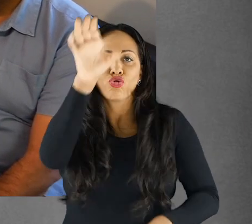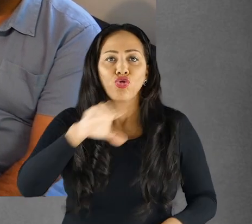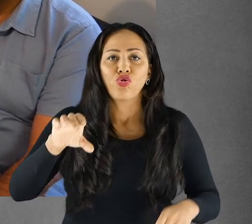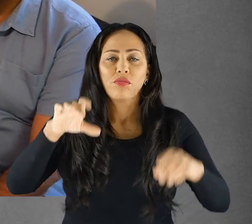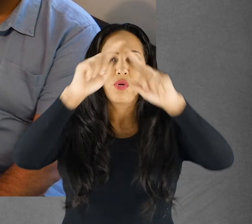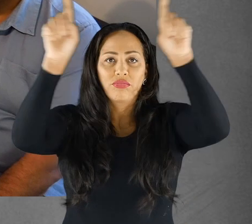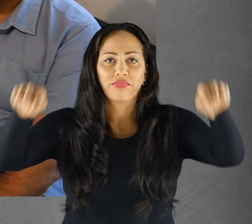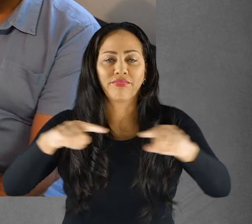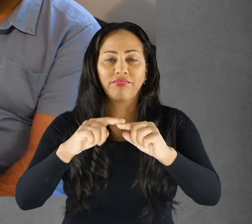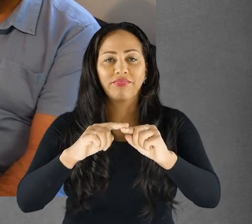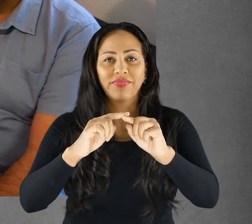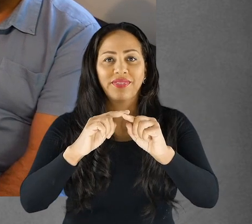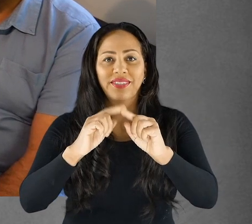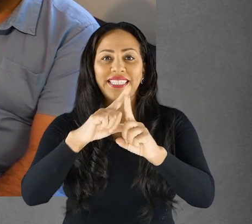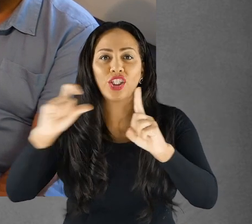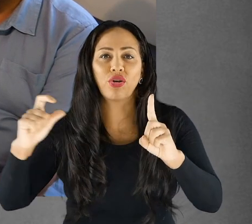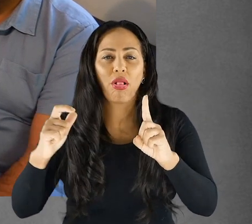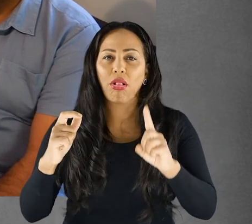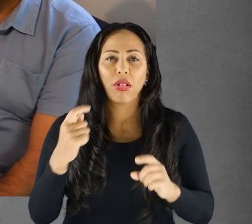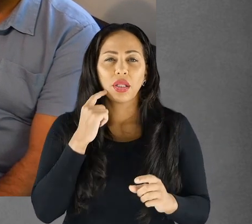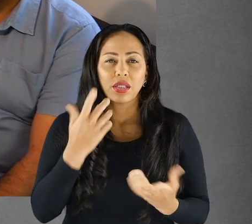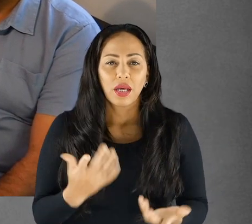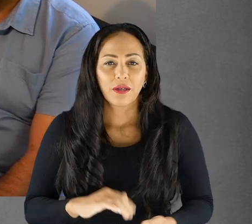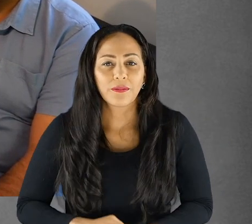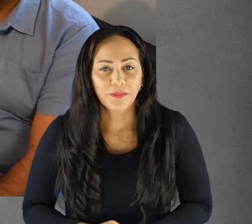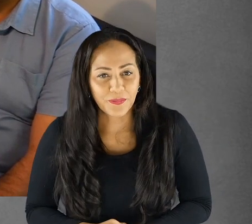that idea of